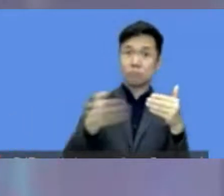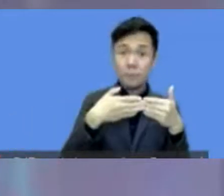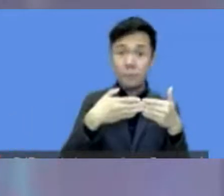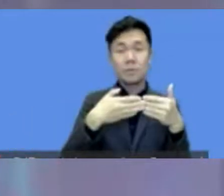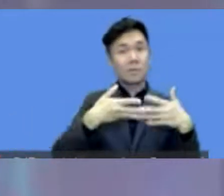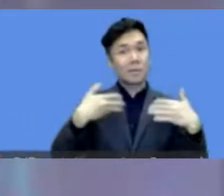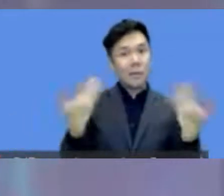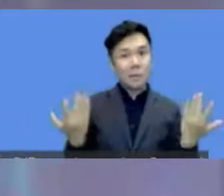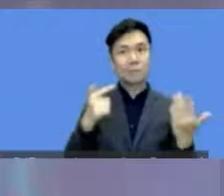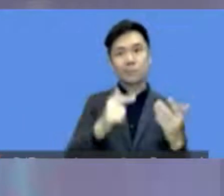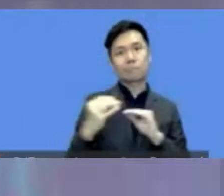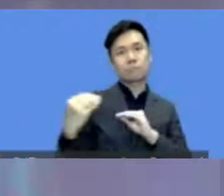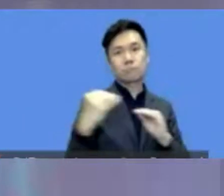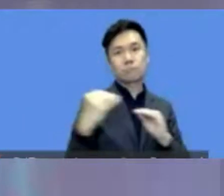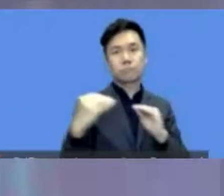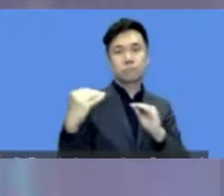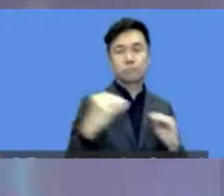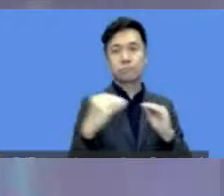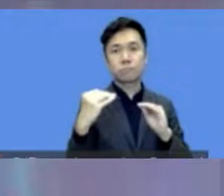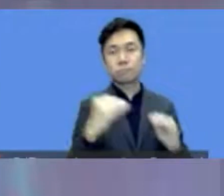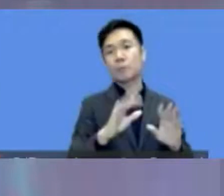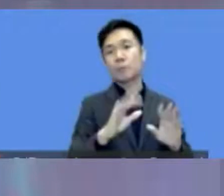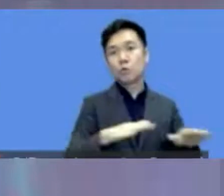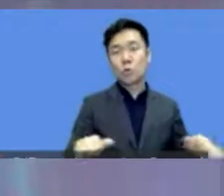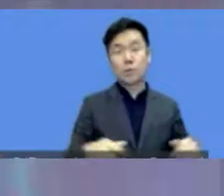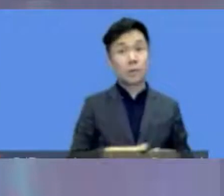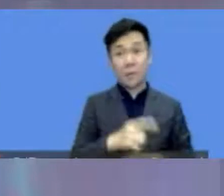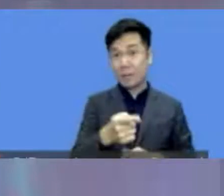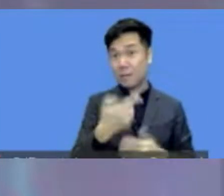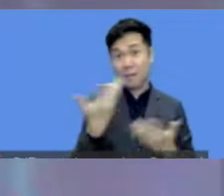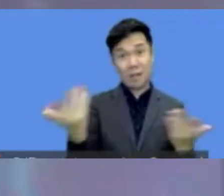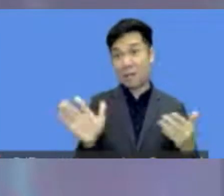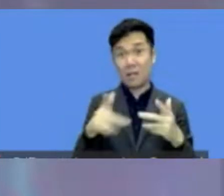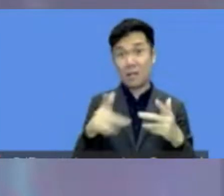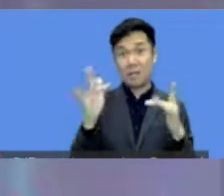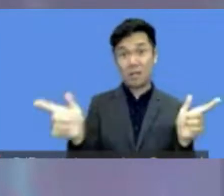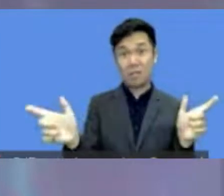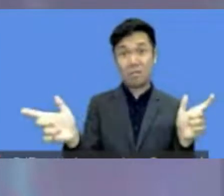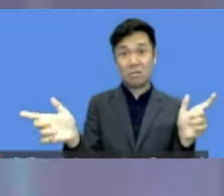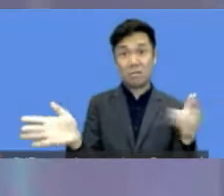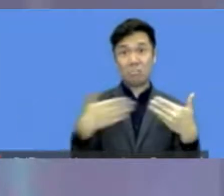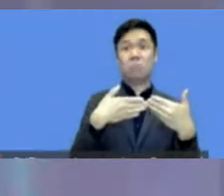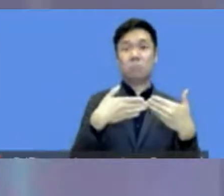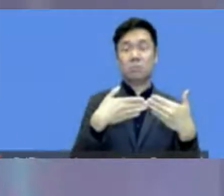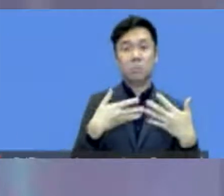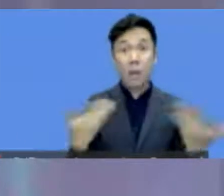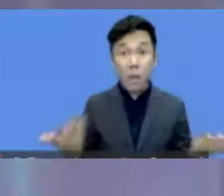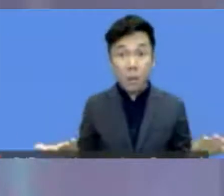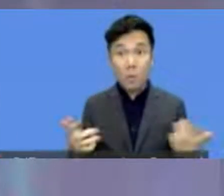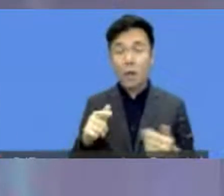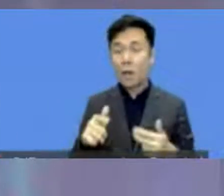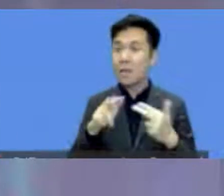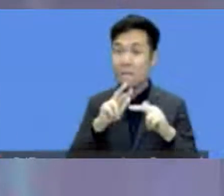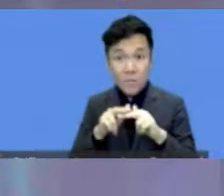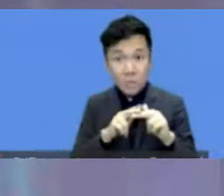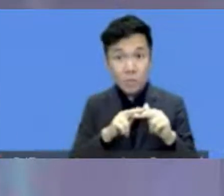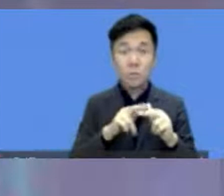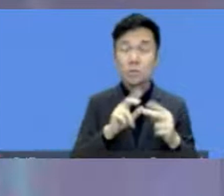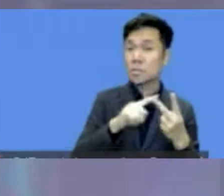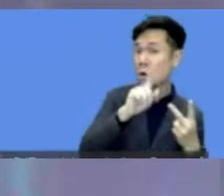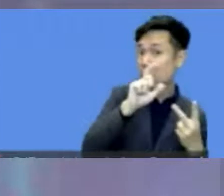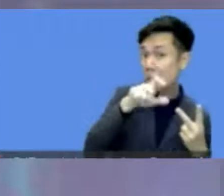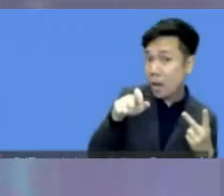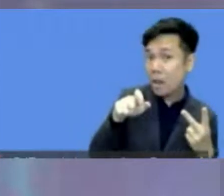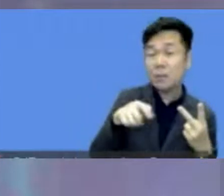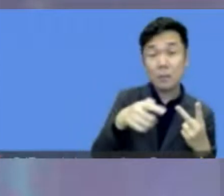be relevant in a case of an internet shutdown? Because resiliency is also necessary. So I don't know in Fiji and Nepal if you've had these